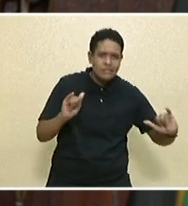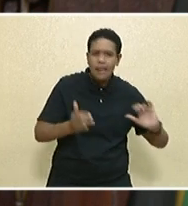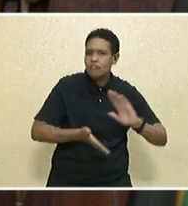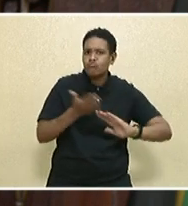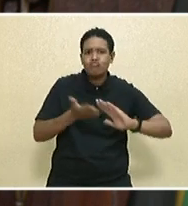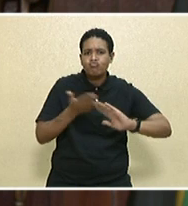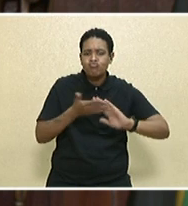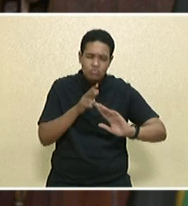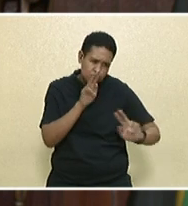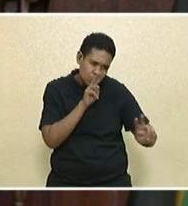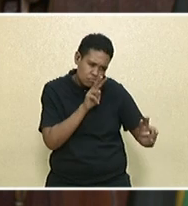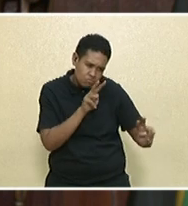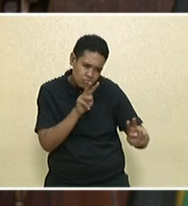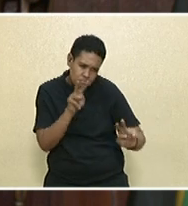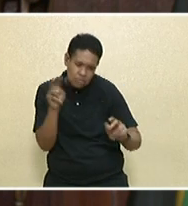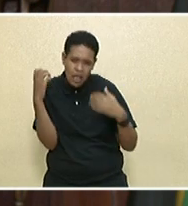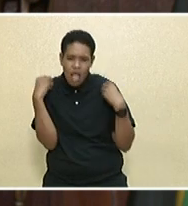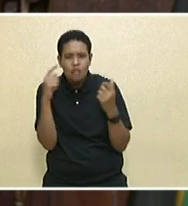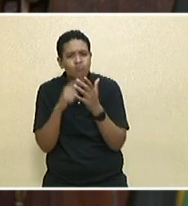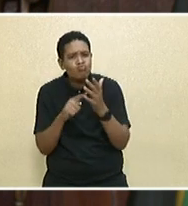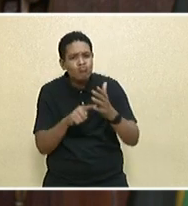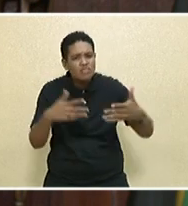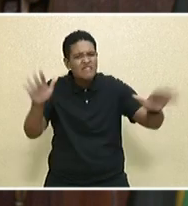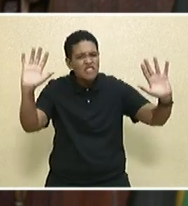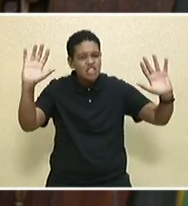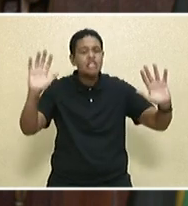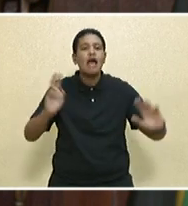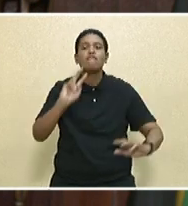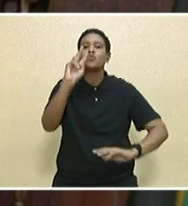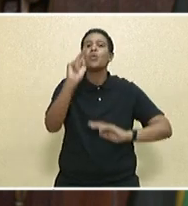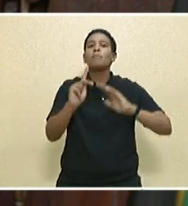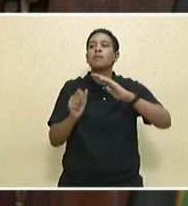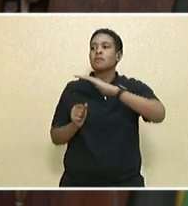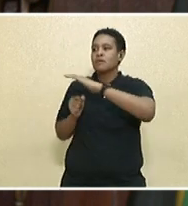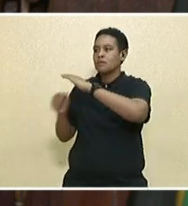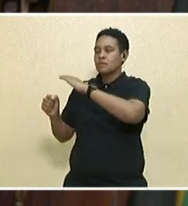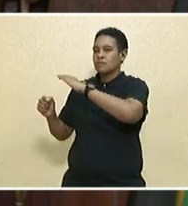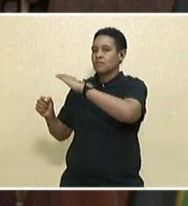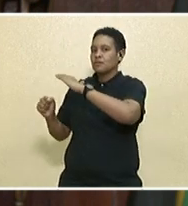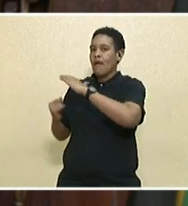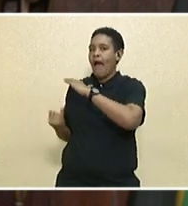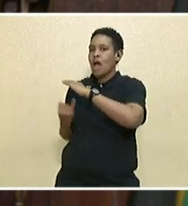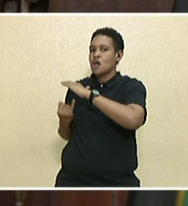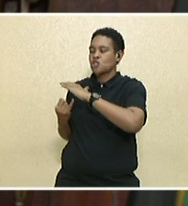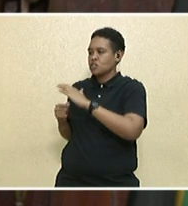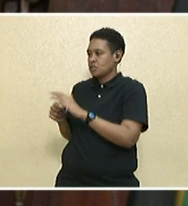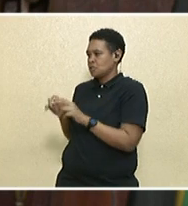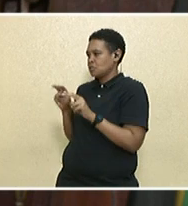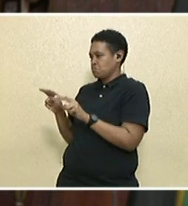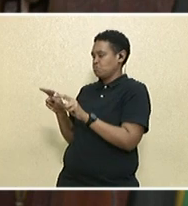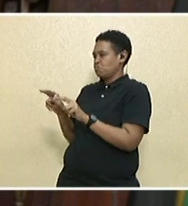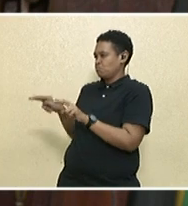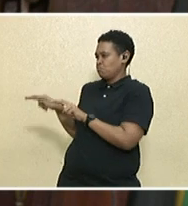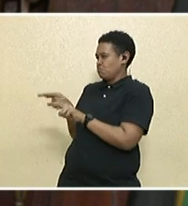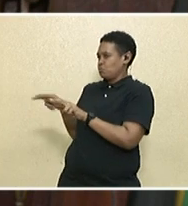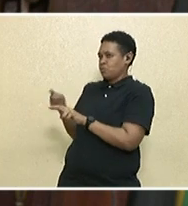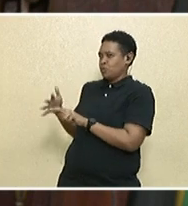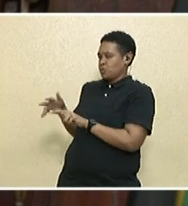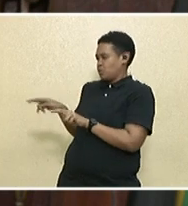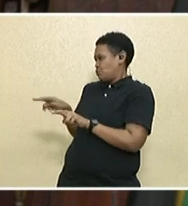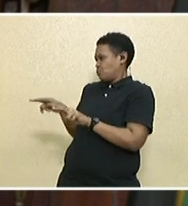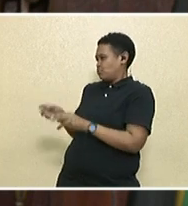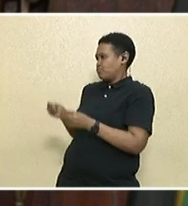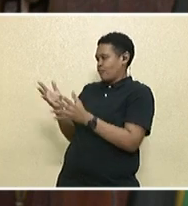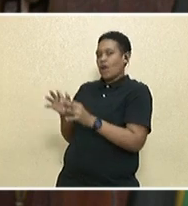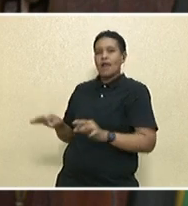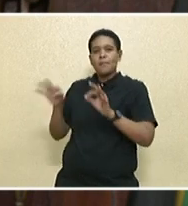and we have 2 persons in isolation within that community, and we continue to provide critical support.